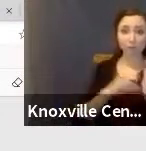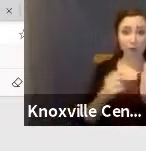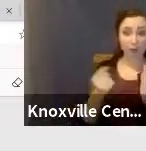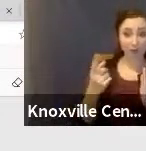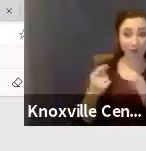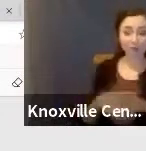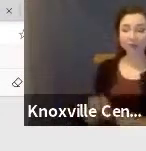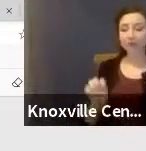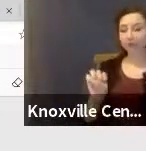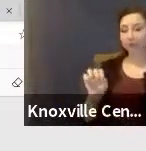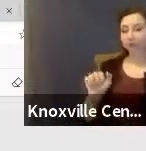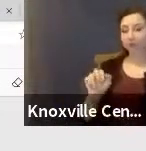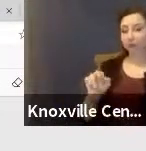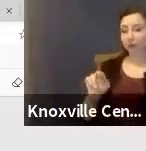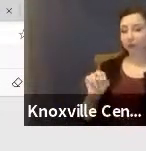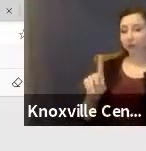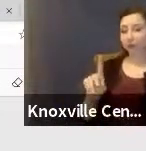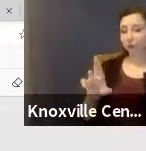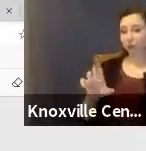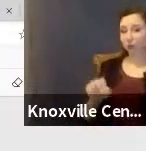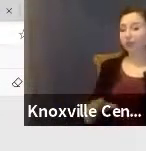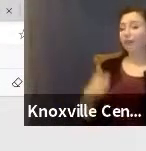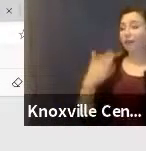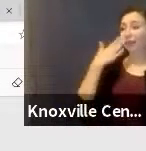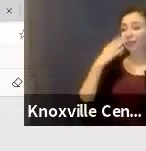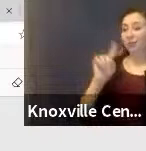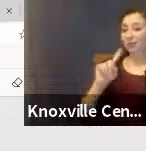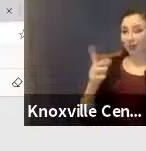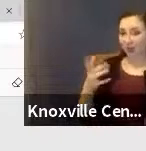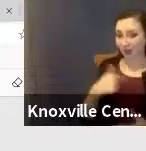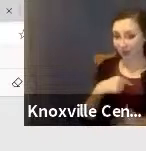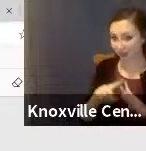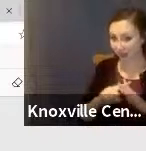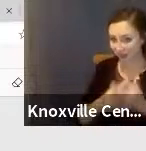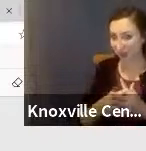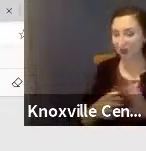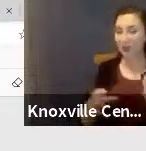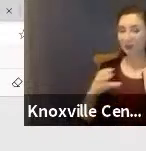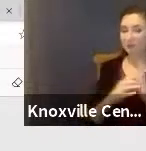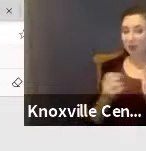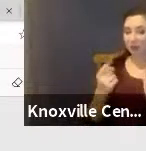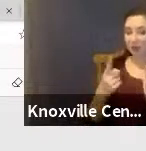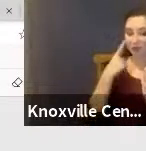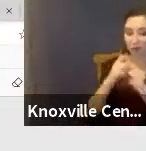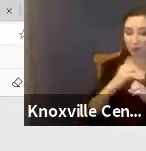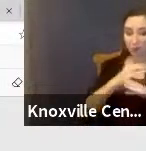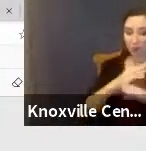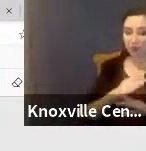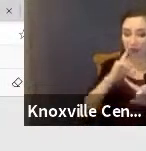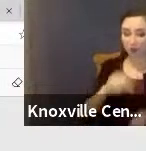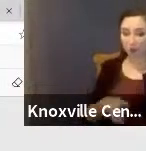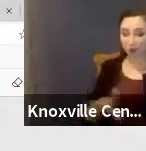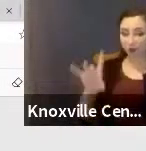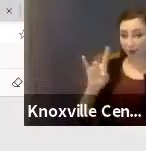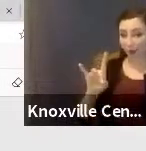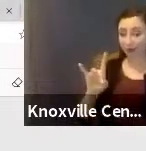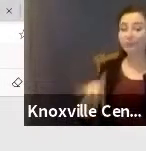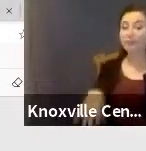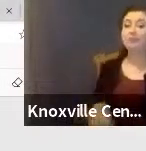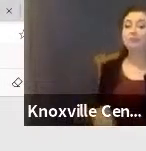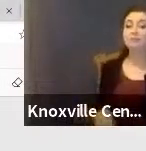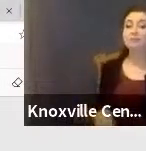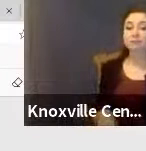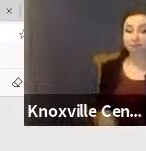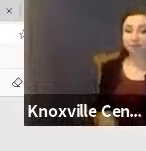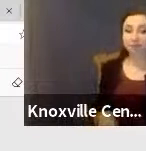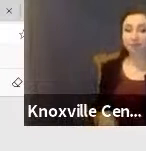Well, not sure where you want me to start. The paragraph 11 of Executive Order 38, which is continued in